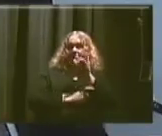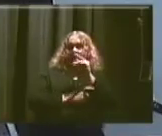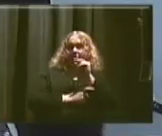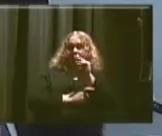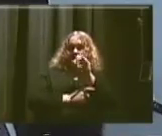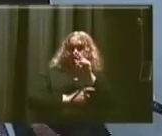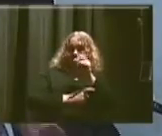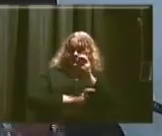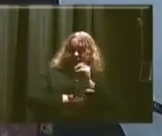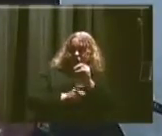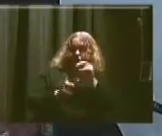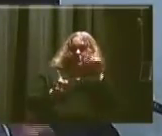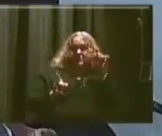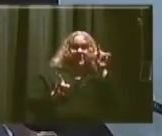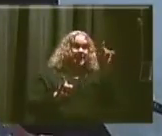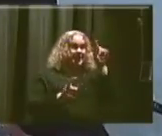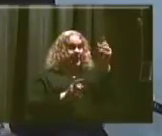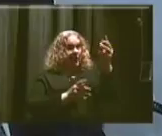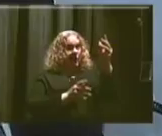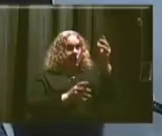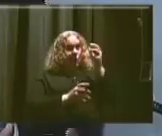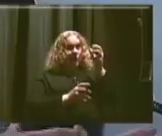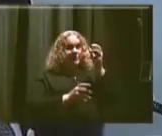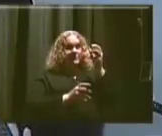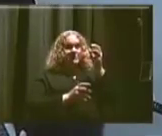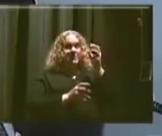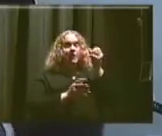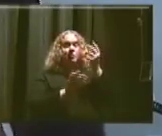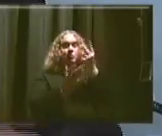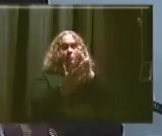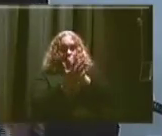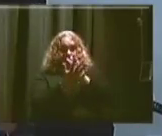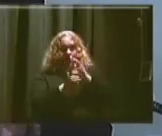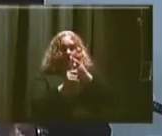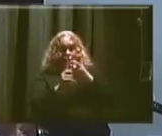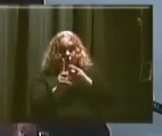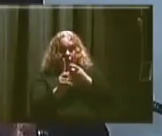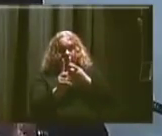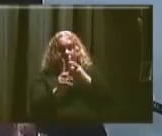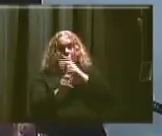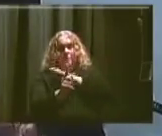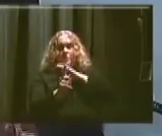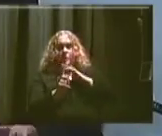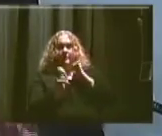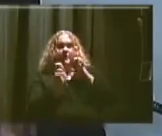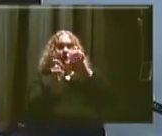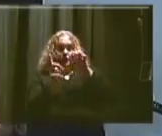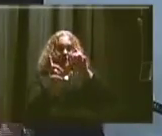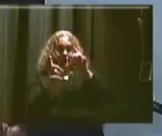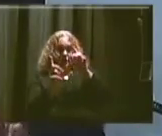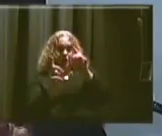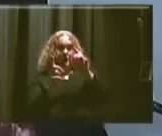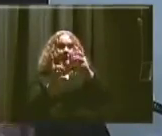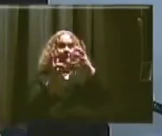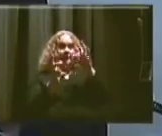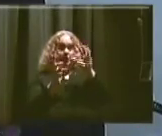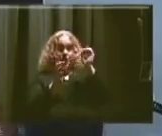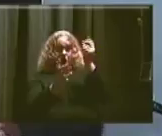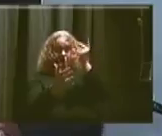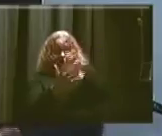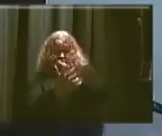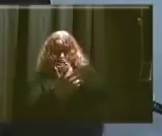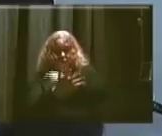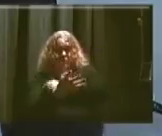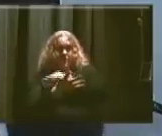boards of education around the graduation request, so that could go to the State Board of Education for approval